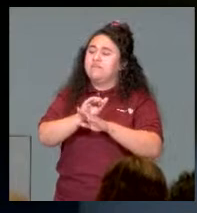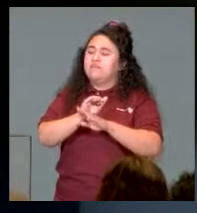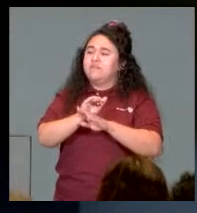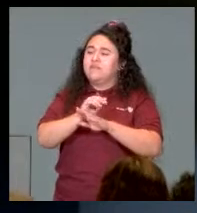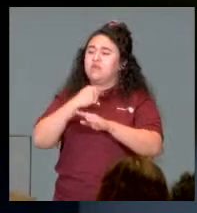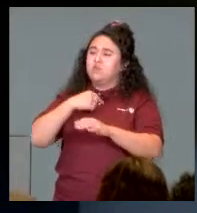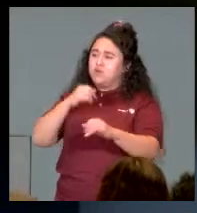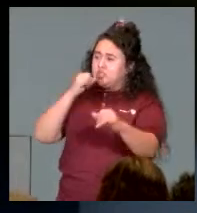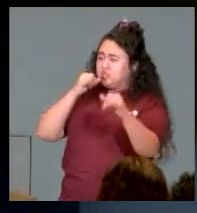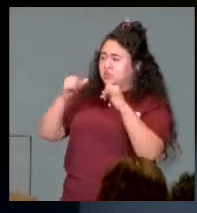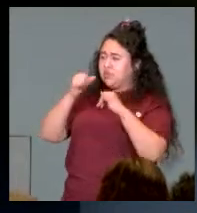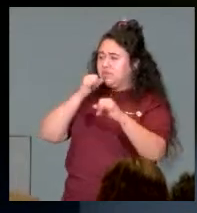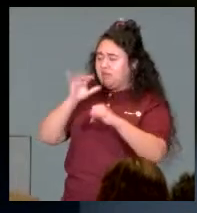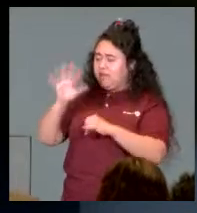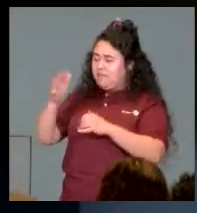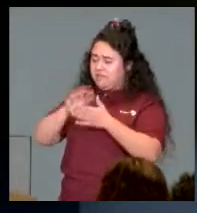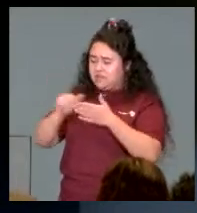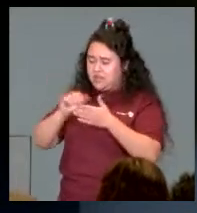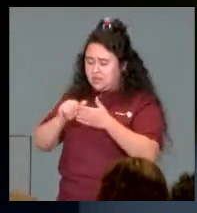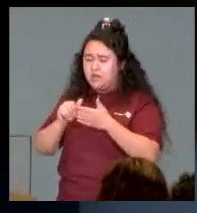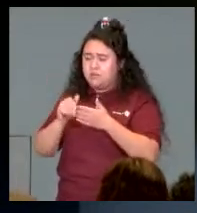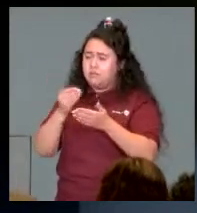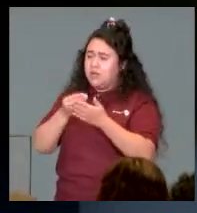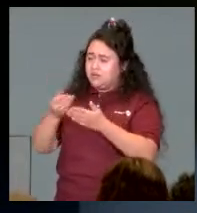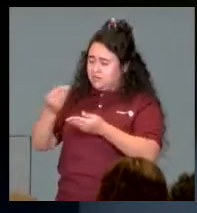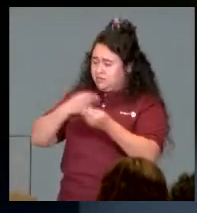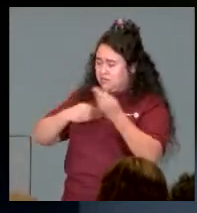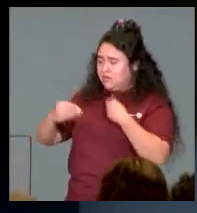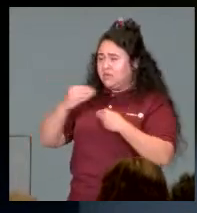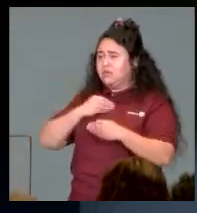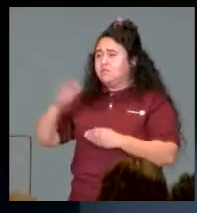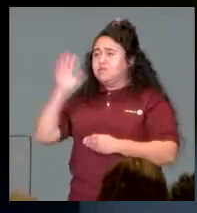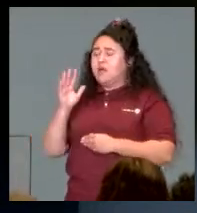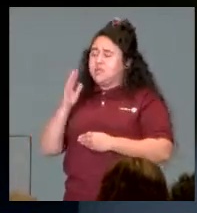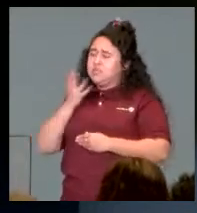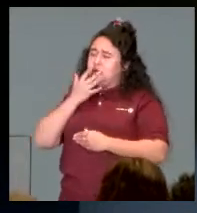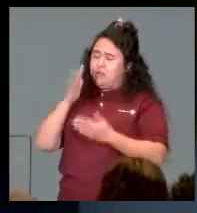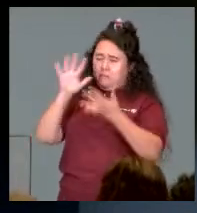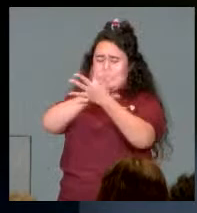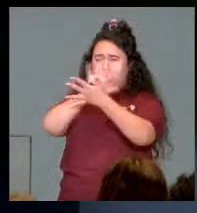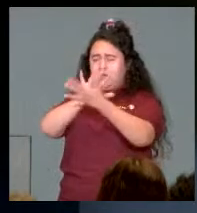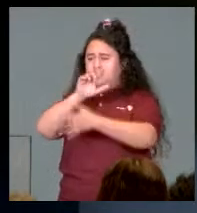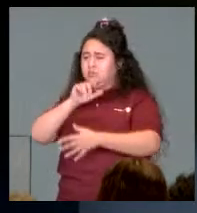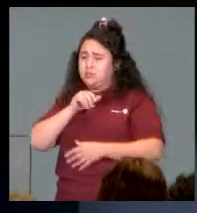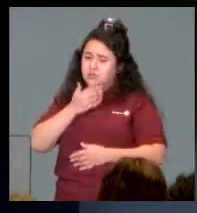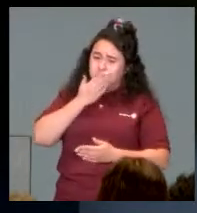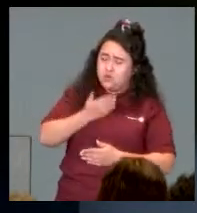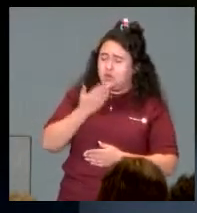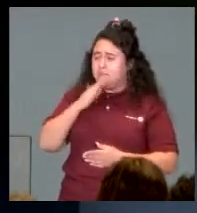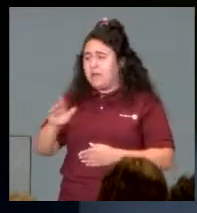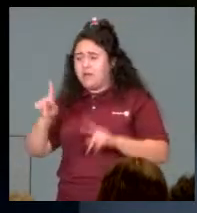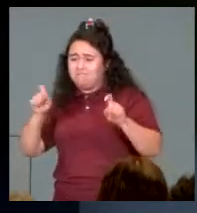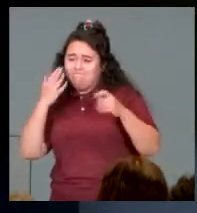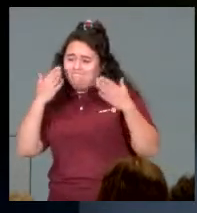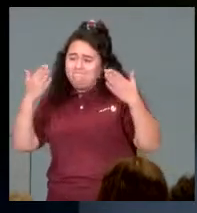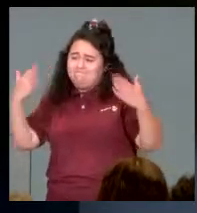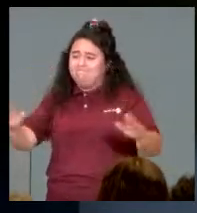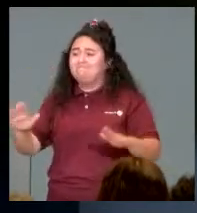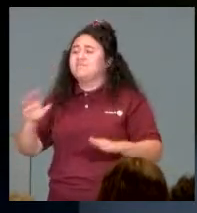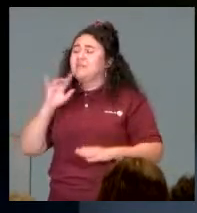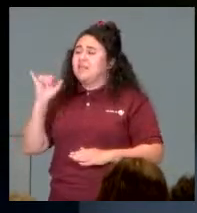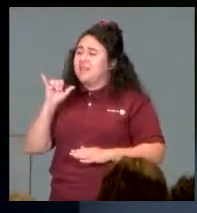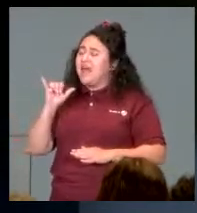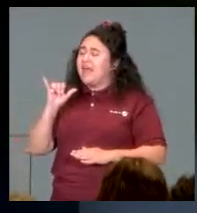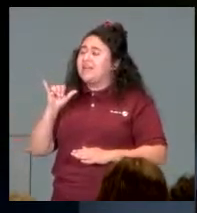drink with fermented $5 bills. For your body language, some applause, my past stomach lining. Neither a good thing nor a bad thing. Like being psychic on the way to a lethal